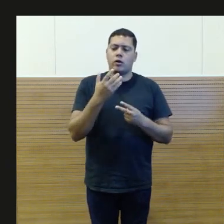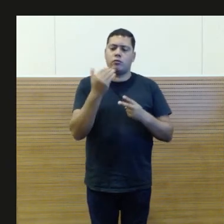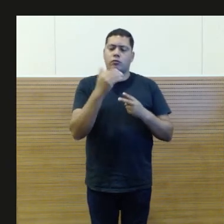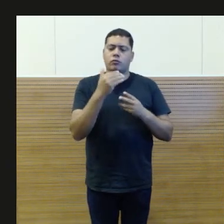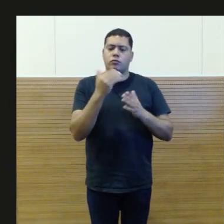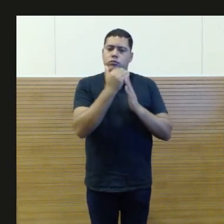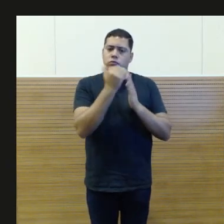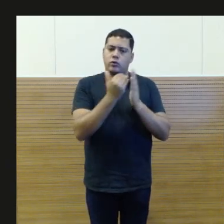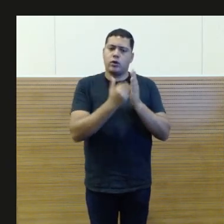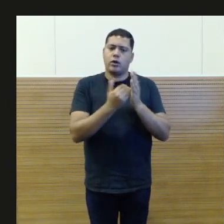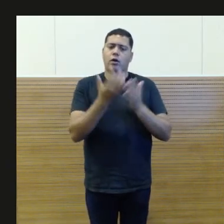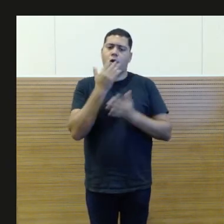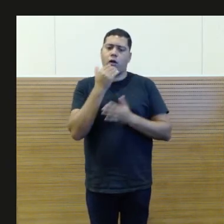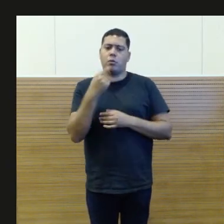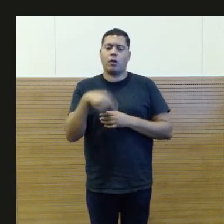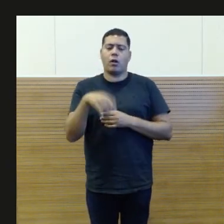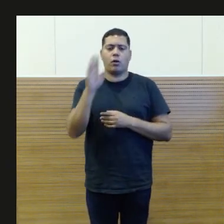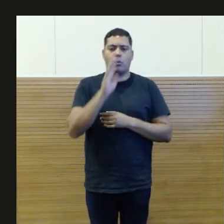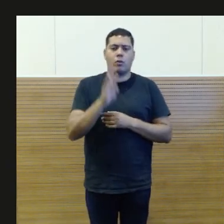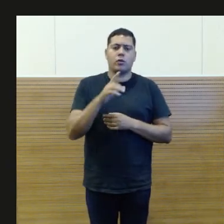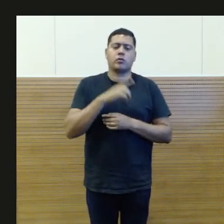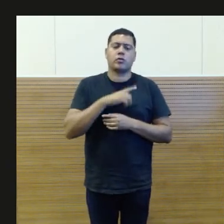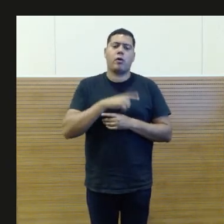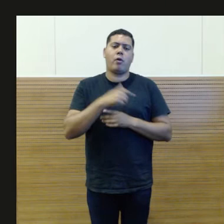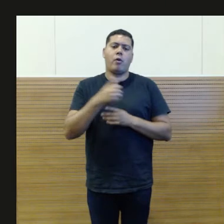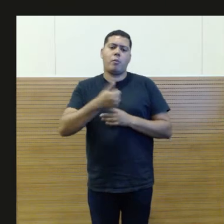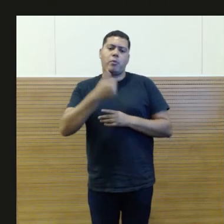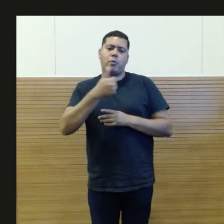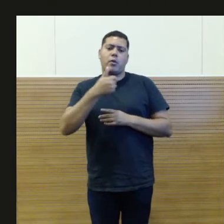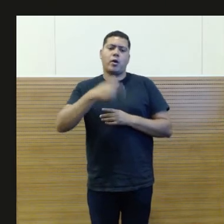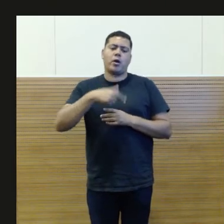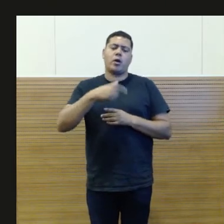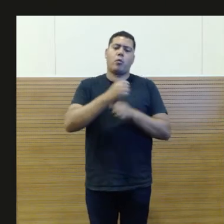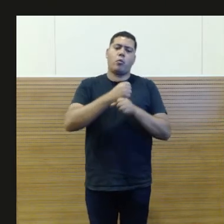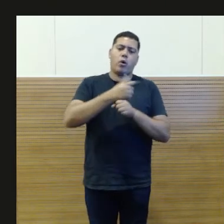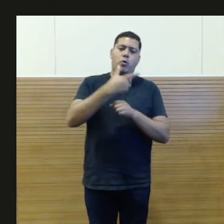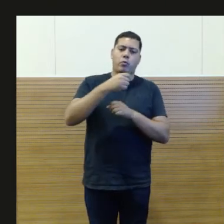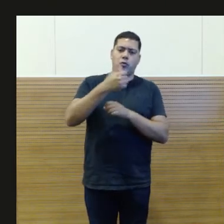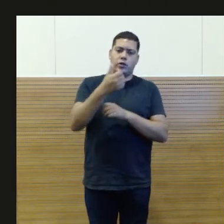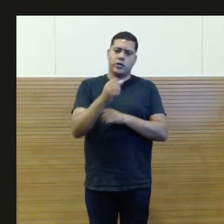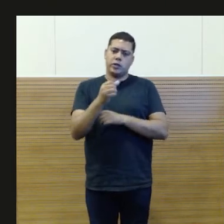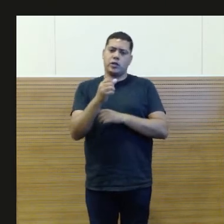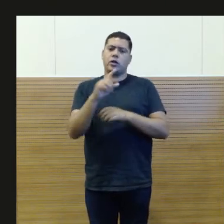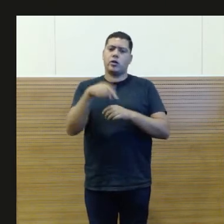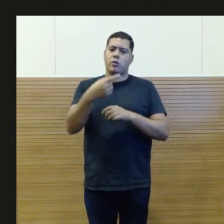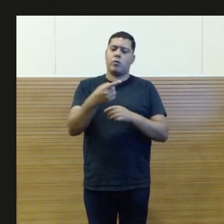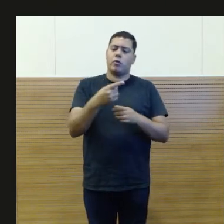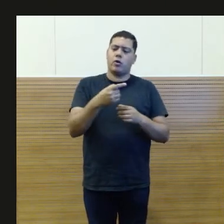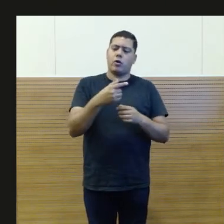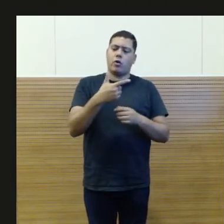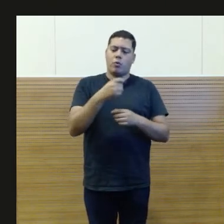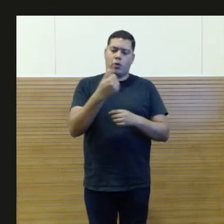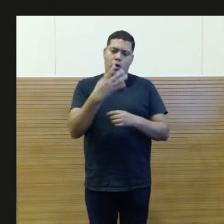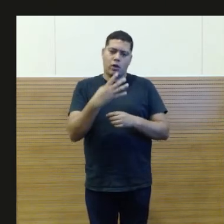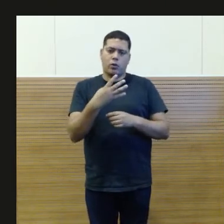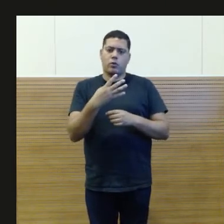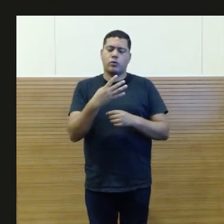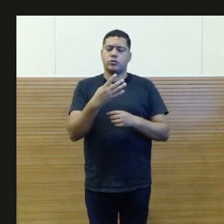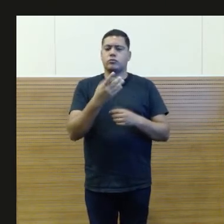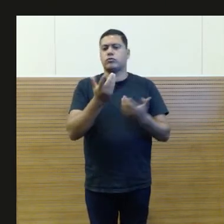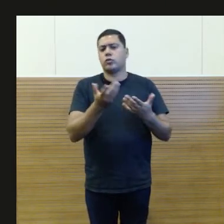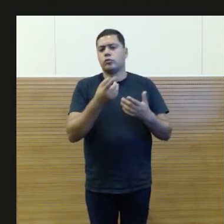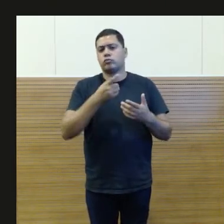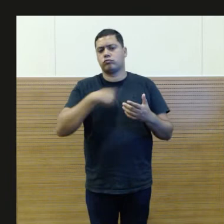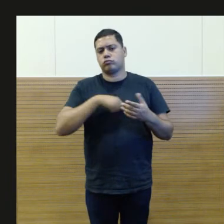the main obstacles for the Brazilian population to have access to healthy food and nutrition. And